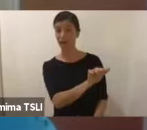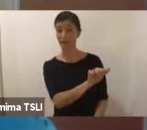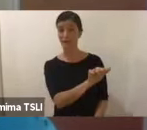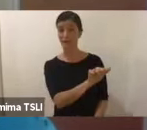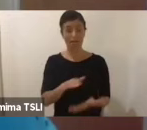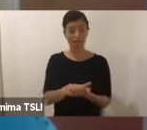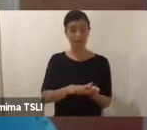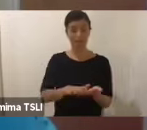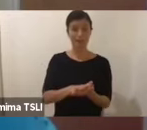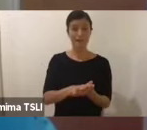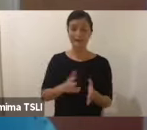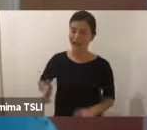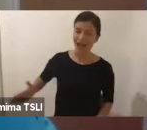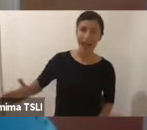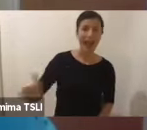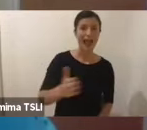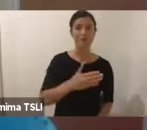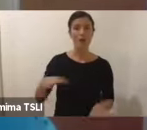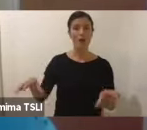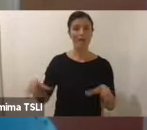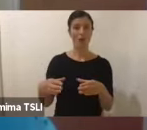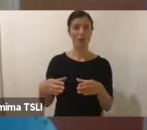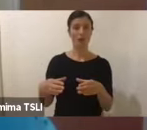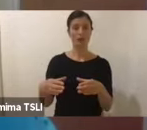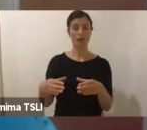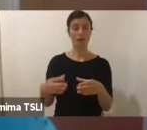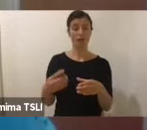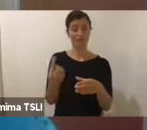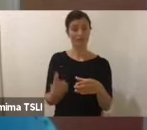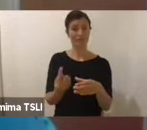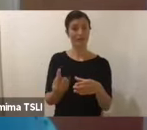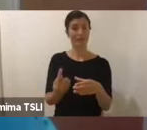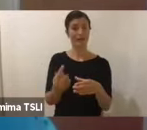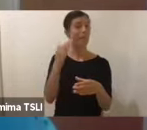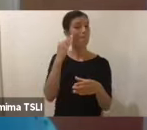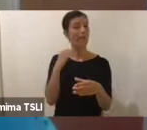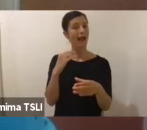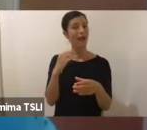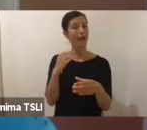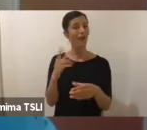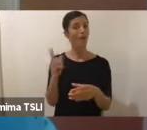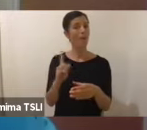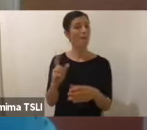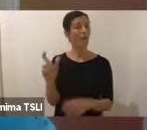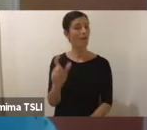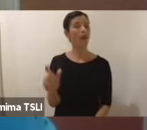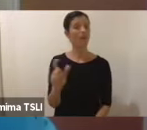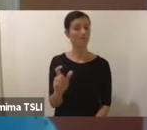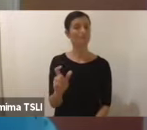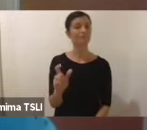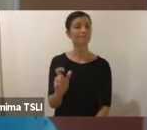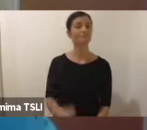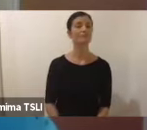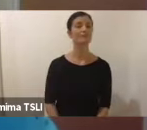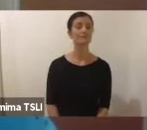oppress unconsciously and consciously people with disabilities i benefit from